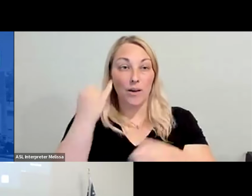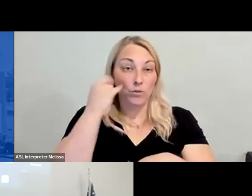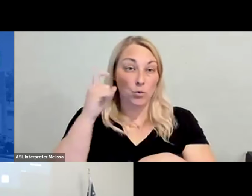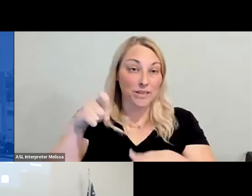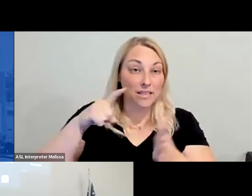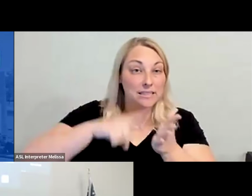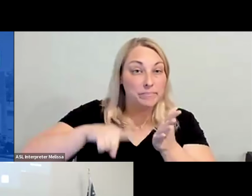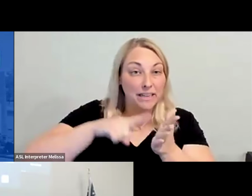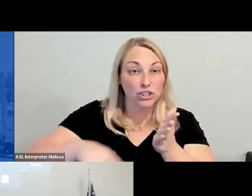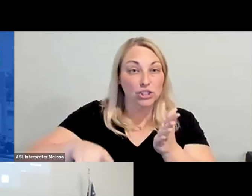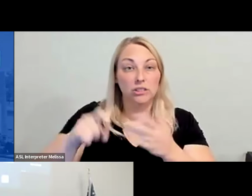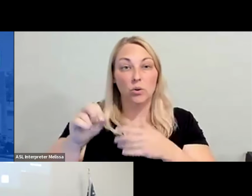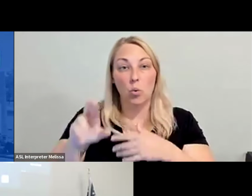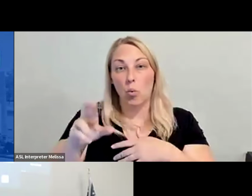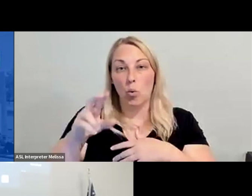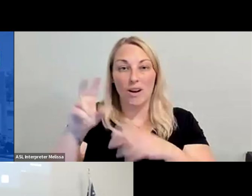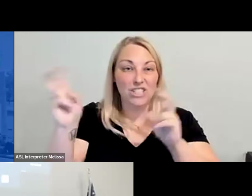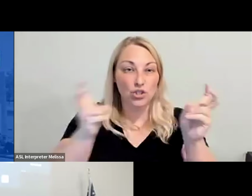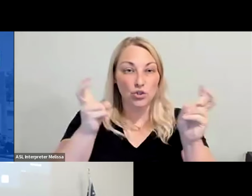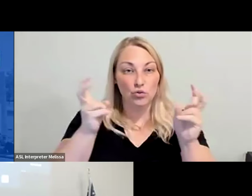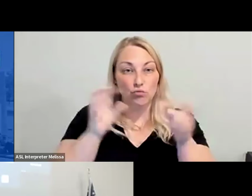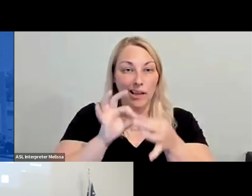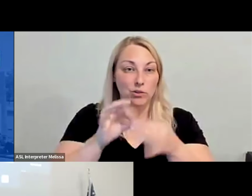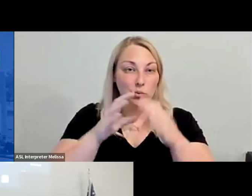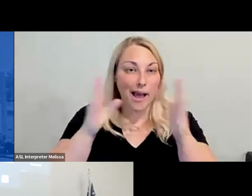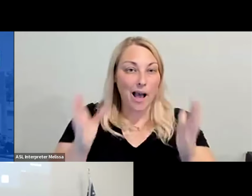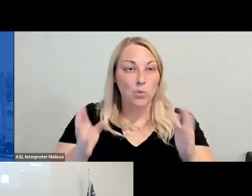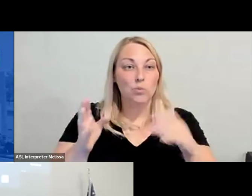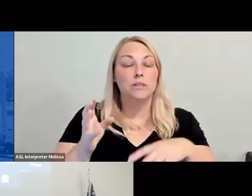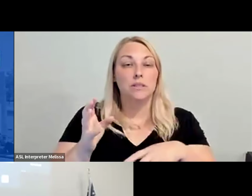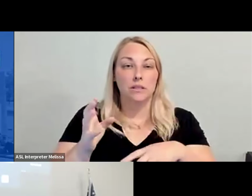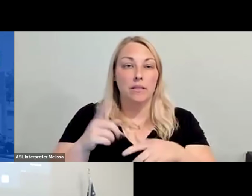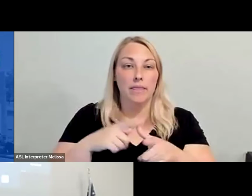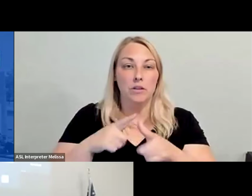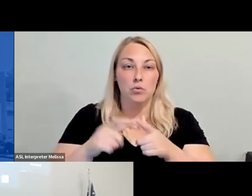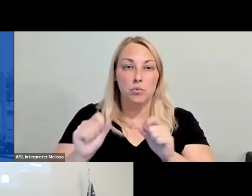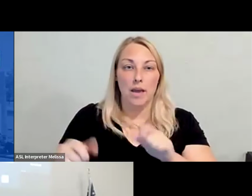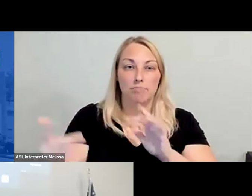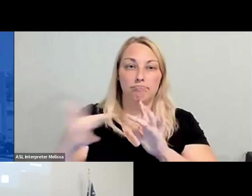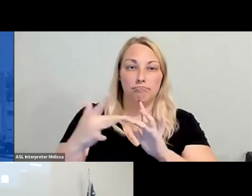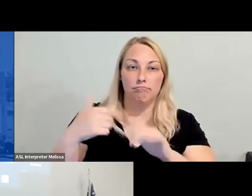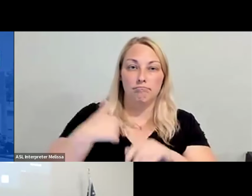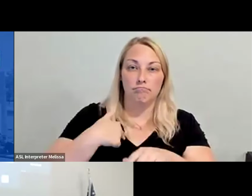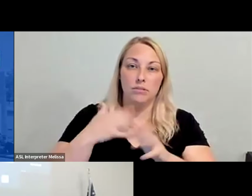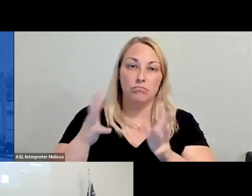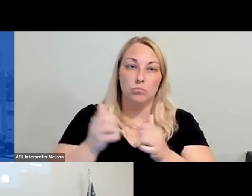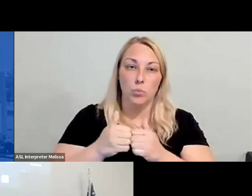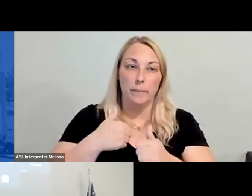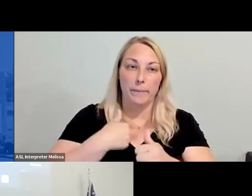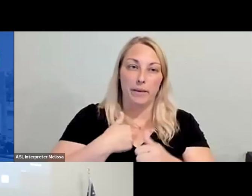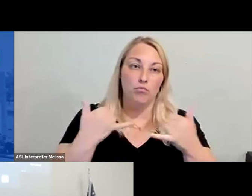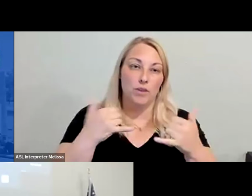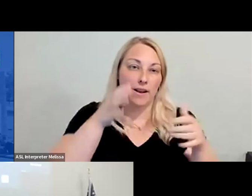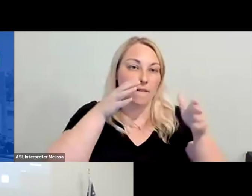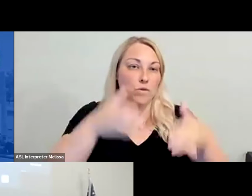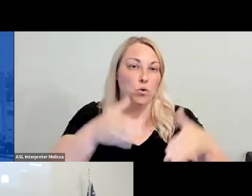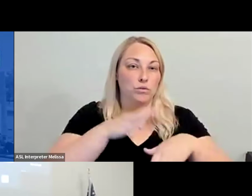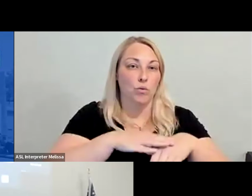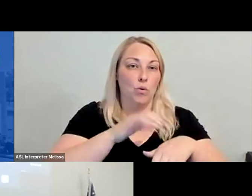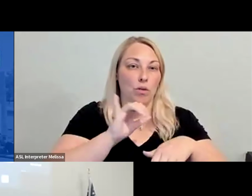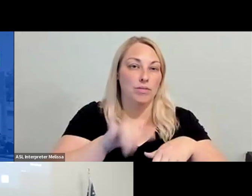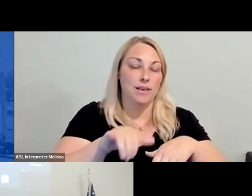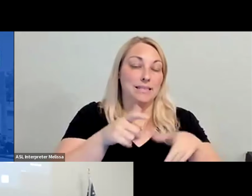can reach out to me. But right now, that's what I'm working on, getting the speed bumps and getting the potholes filled. So those are the